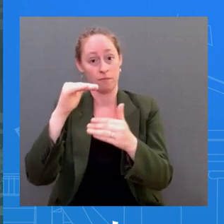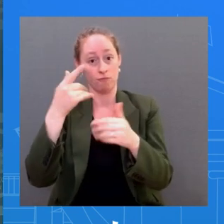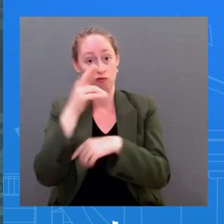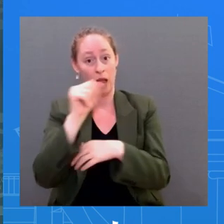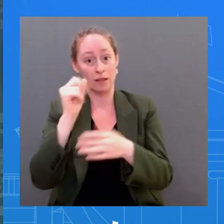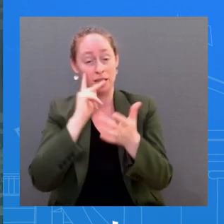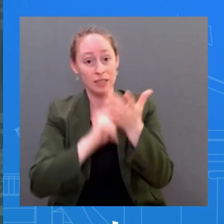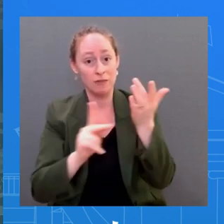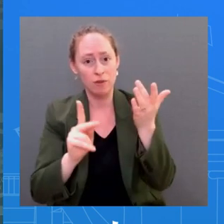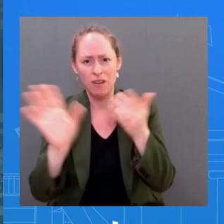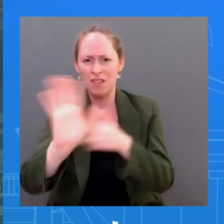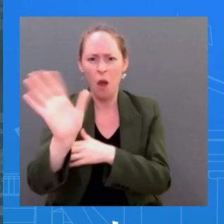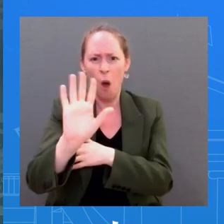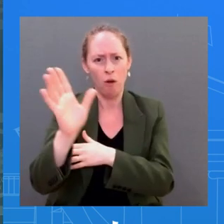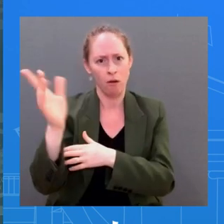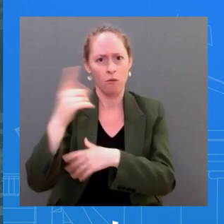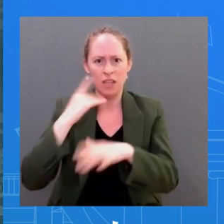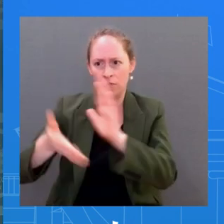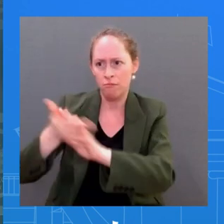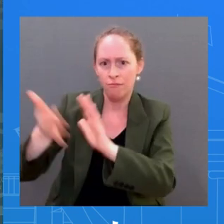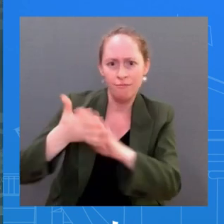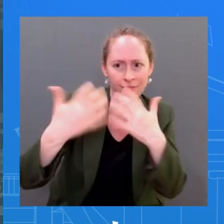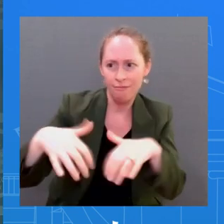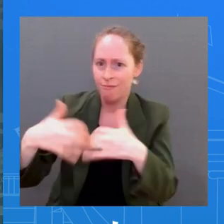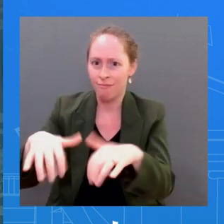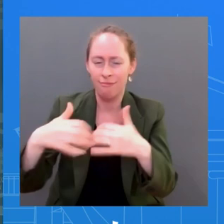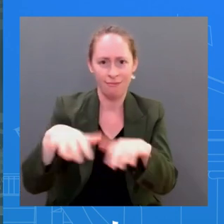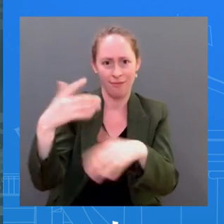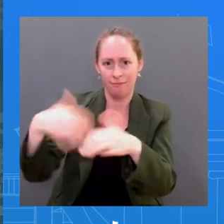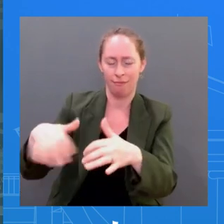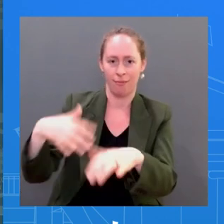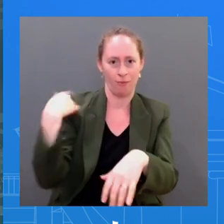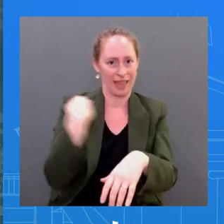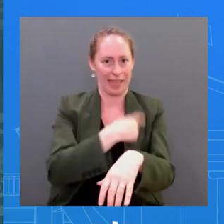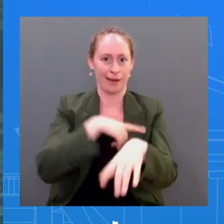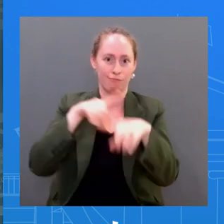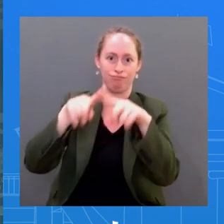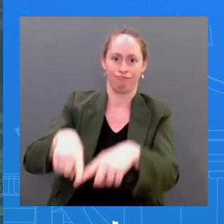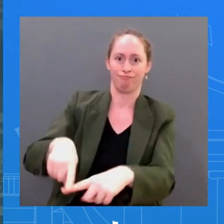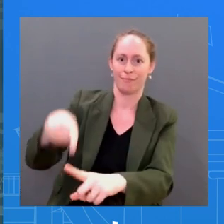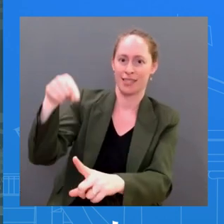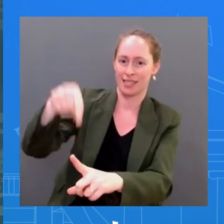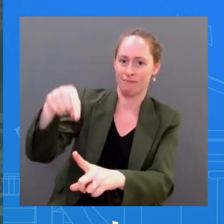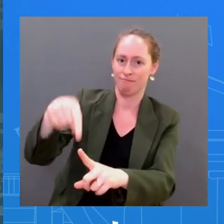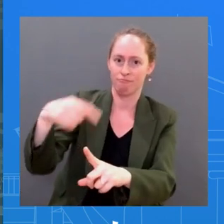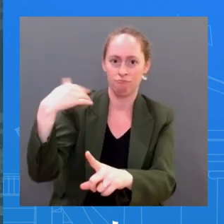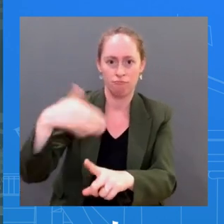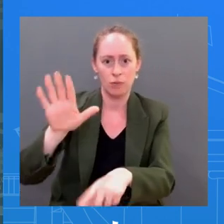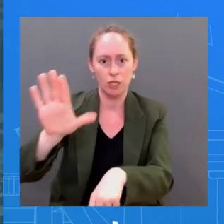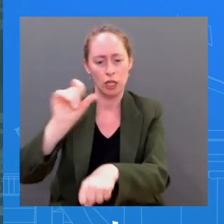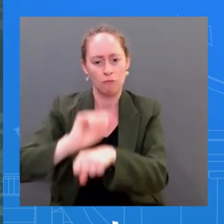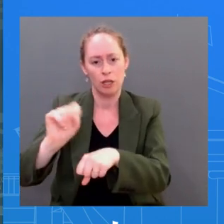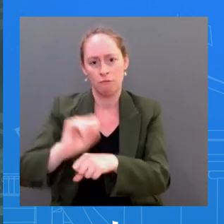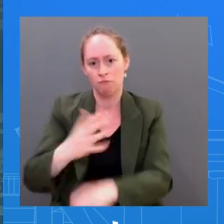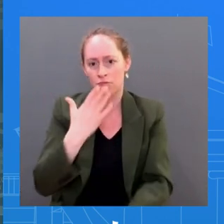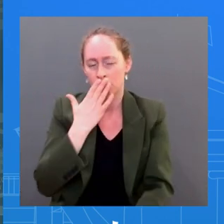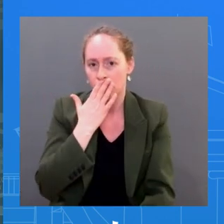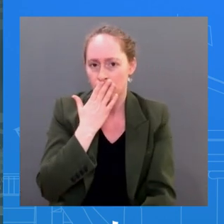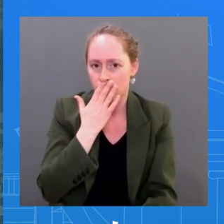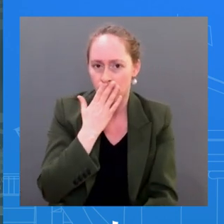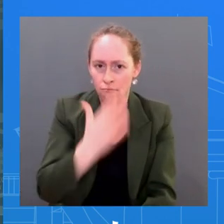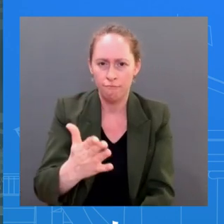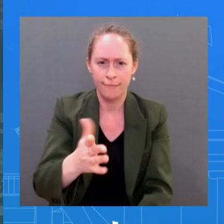reliable engine at the press shop. His relentless work ethic and dedication to the mission of this team have been second to